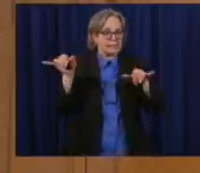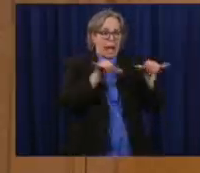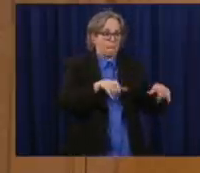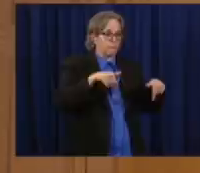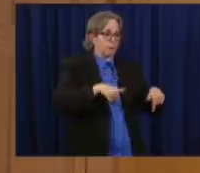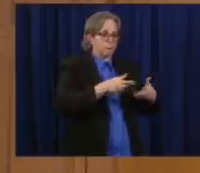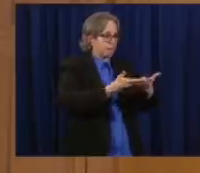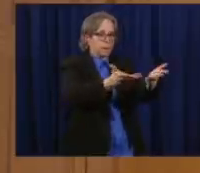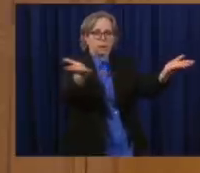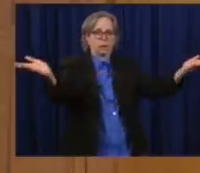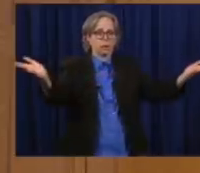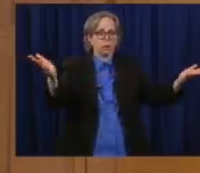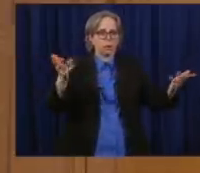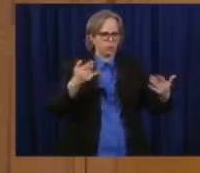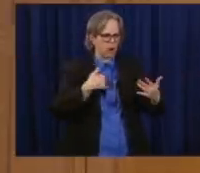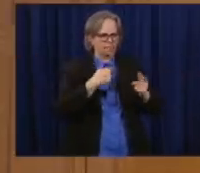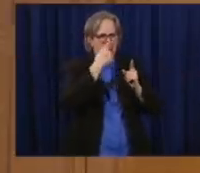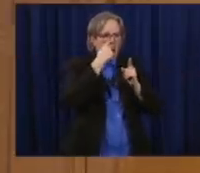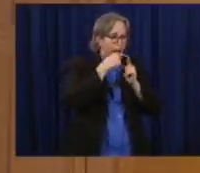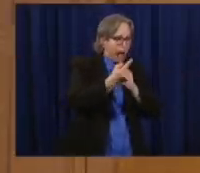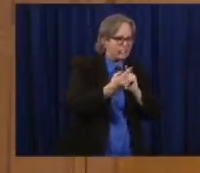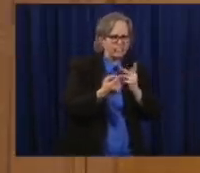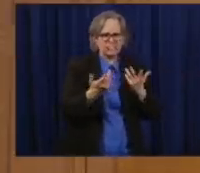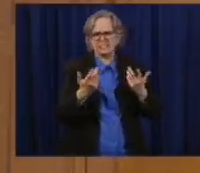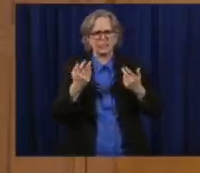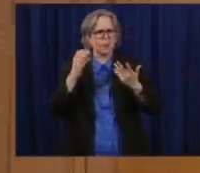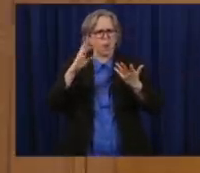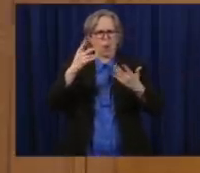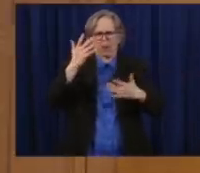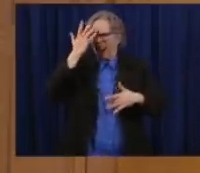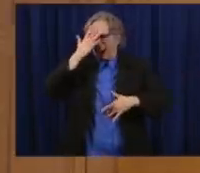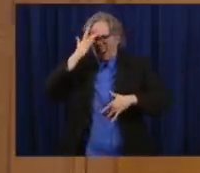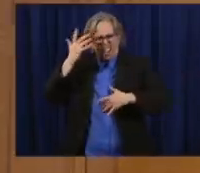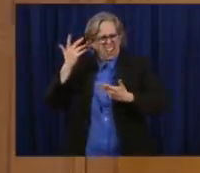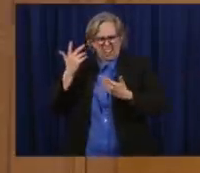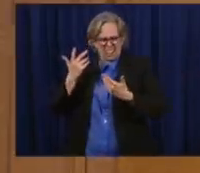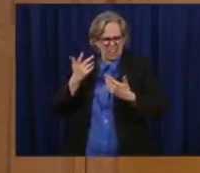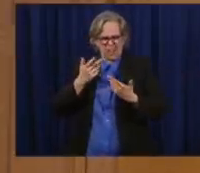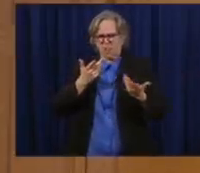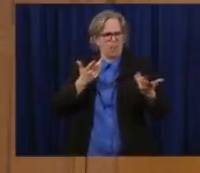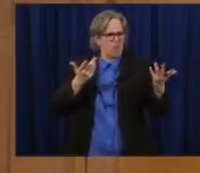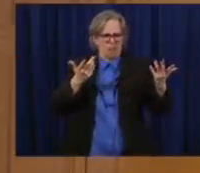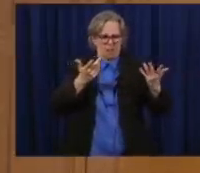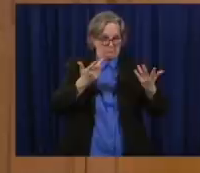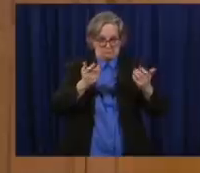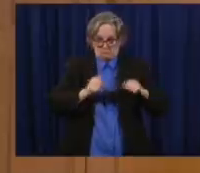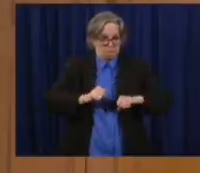other illnesses, less and less flu all the time because we're starting to move out of flu season, but